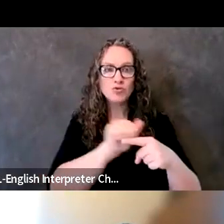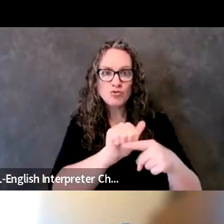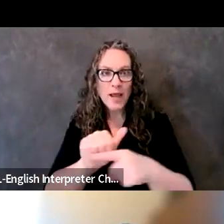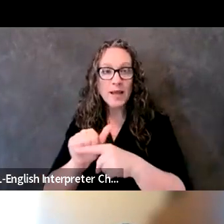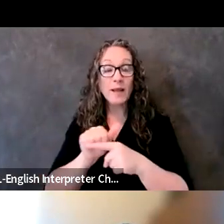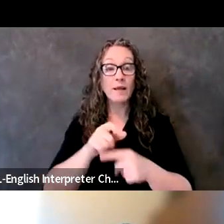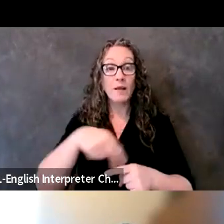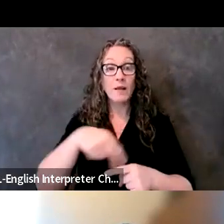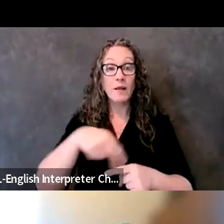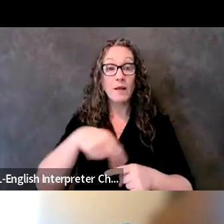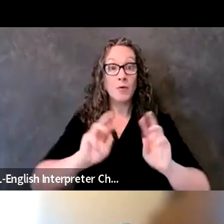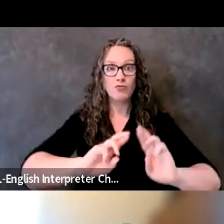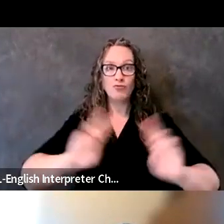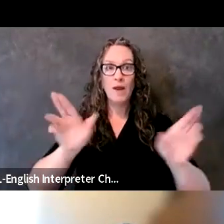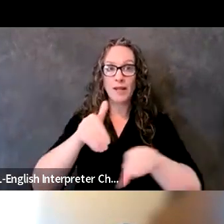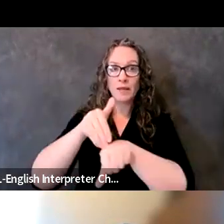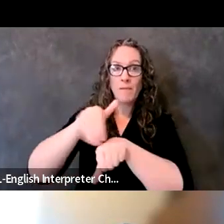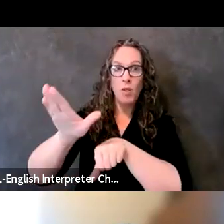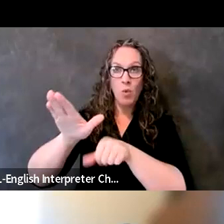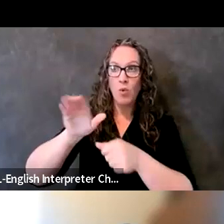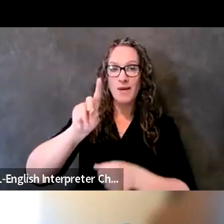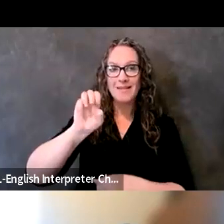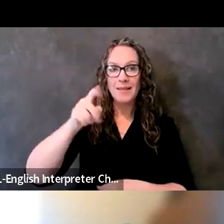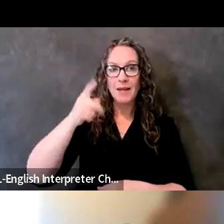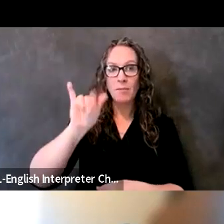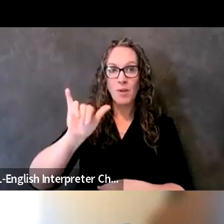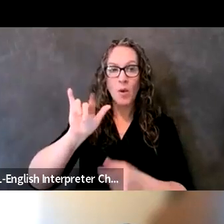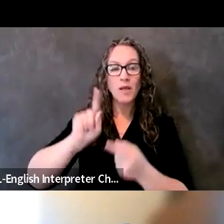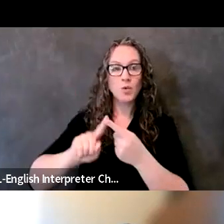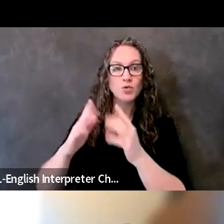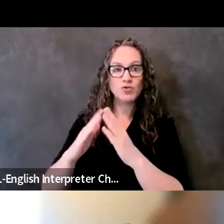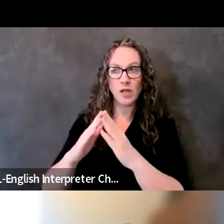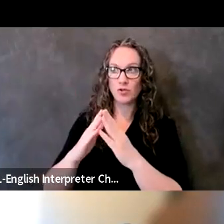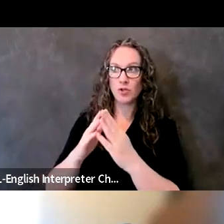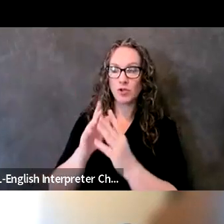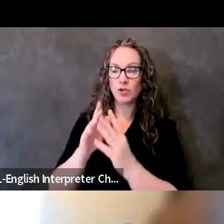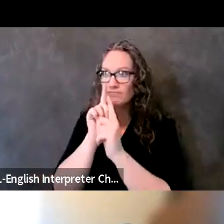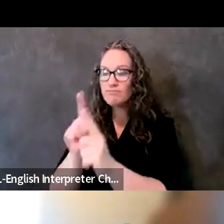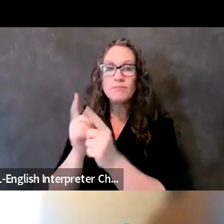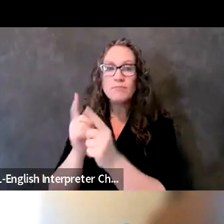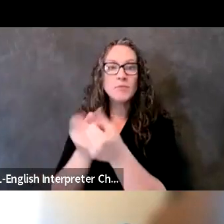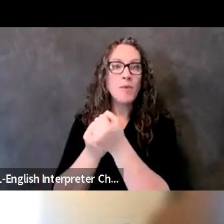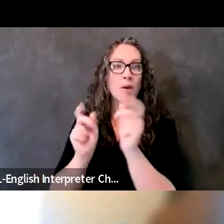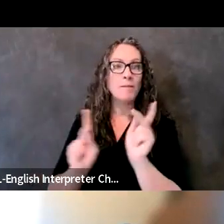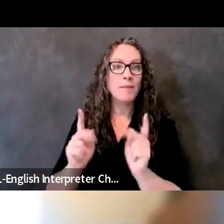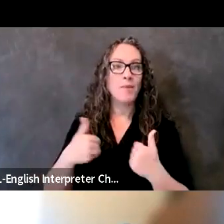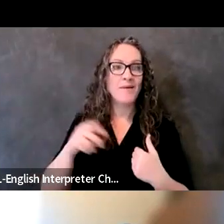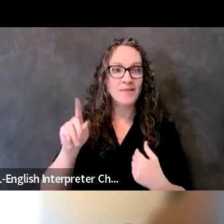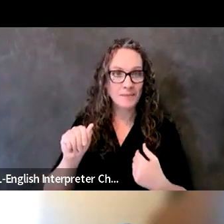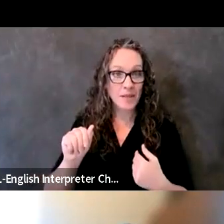to these shelters and these locations to support people with disabilities and provide a welcoming